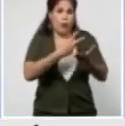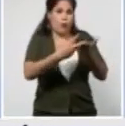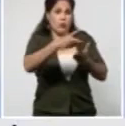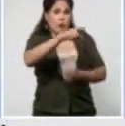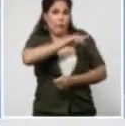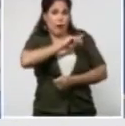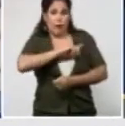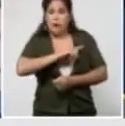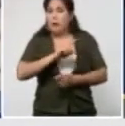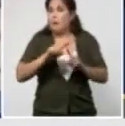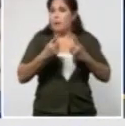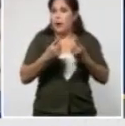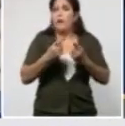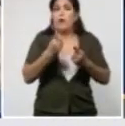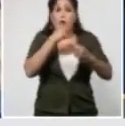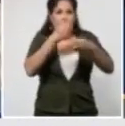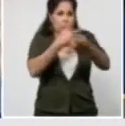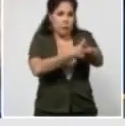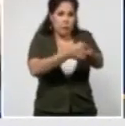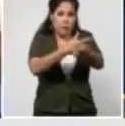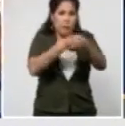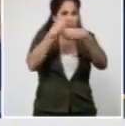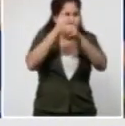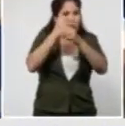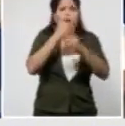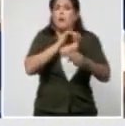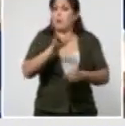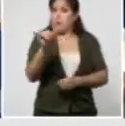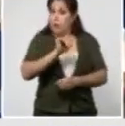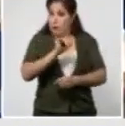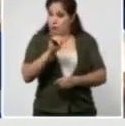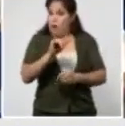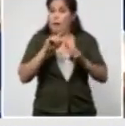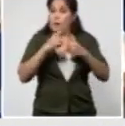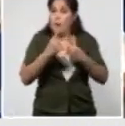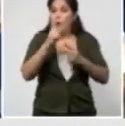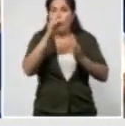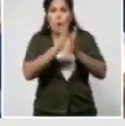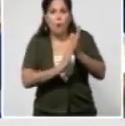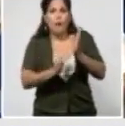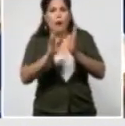15 days, in the last 30 days or 60 days.